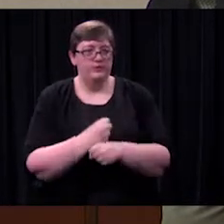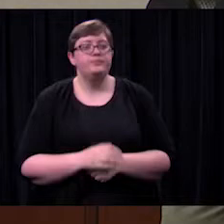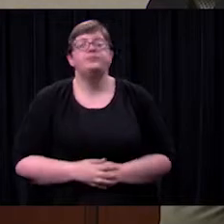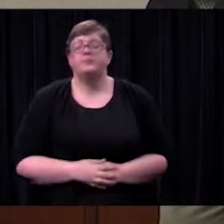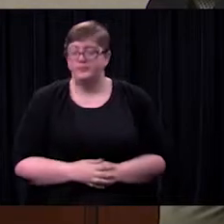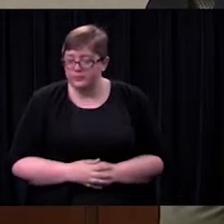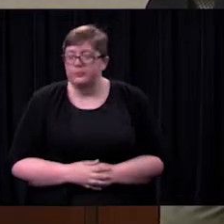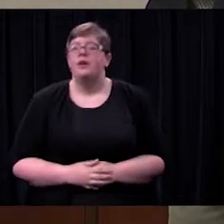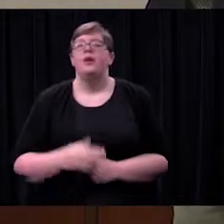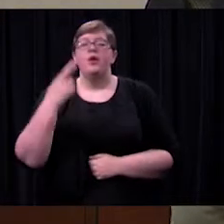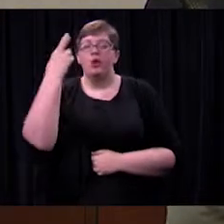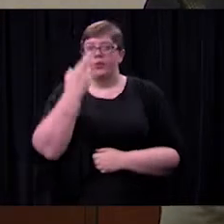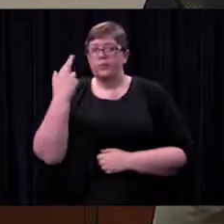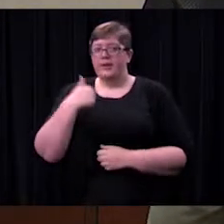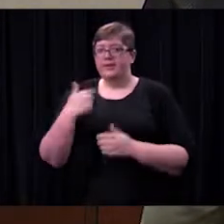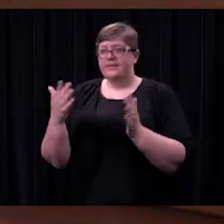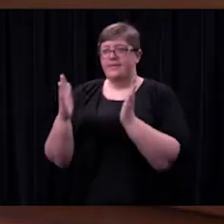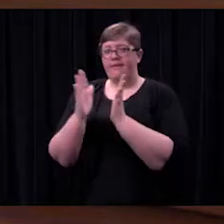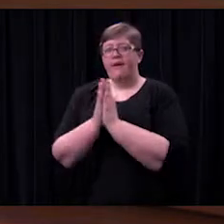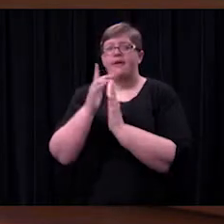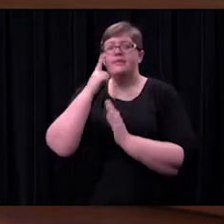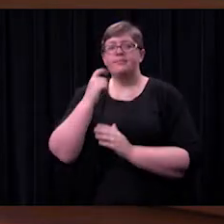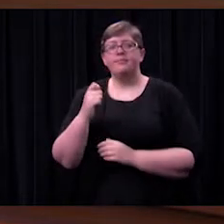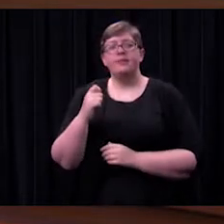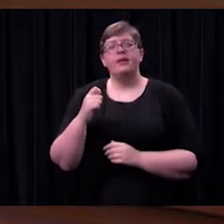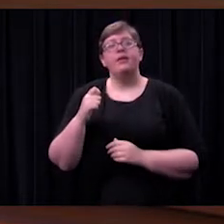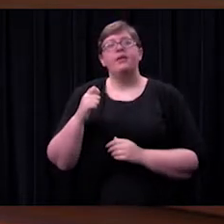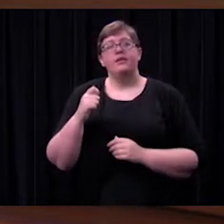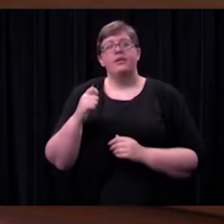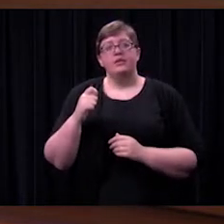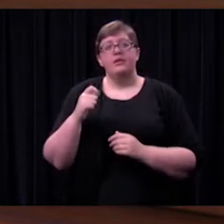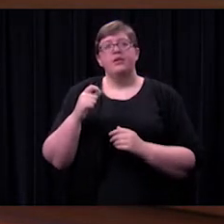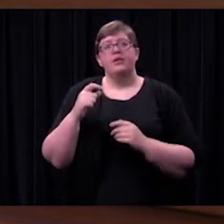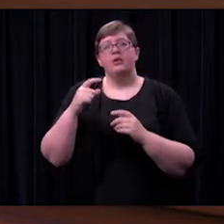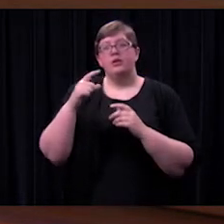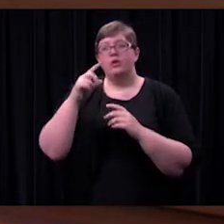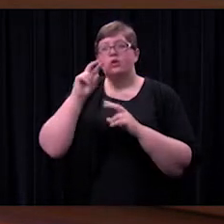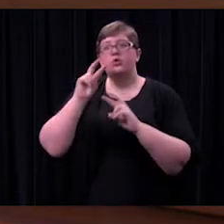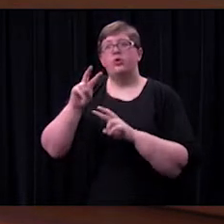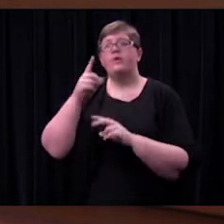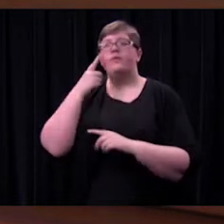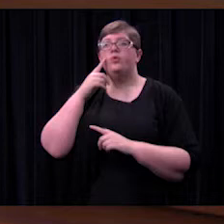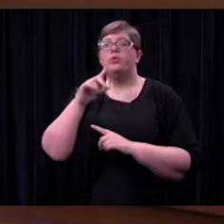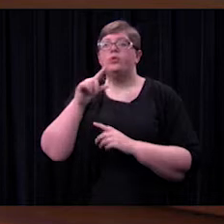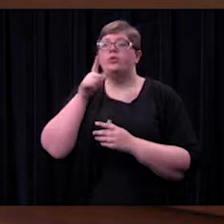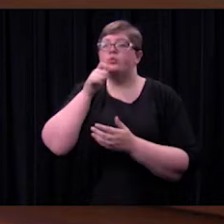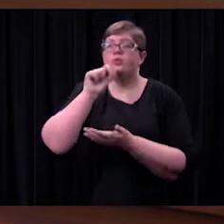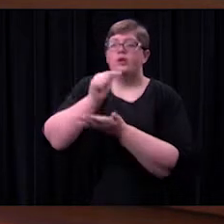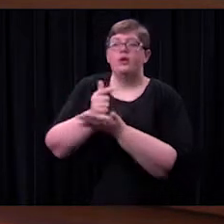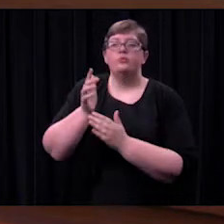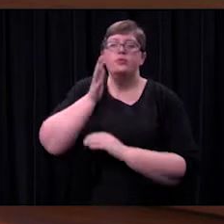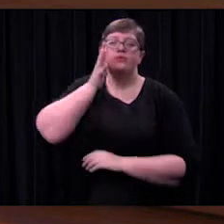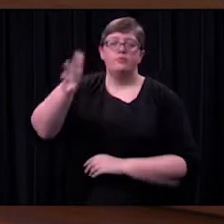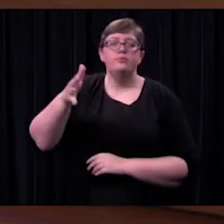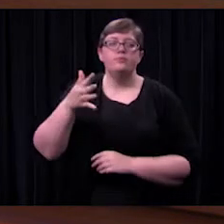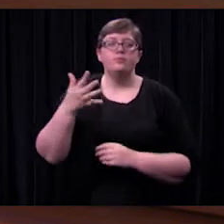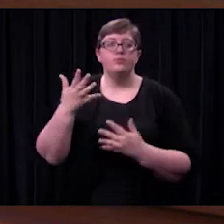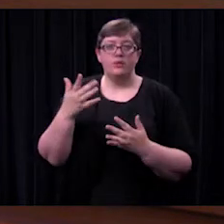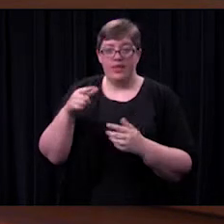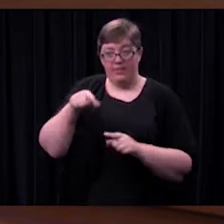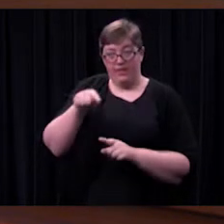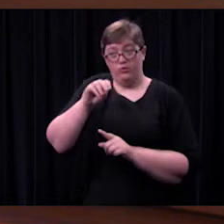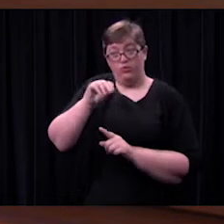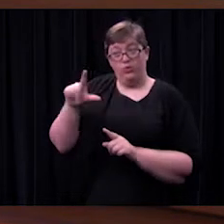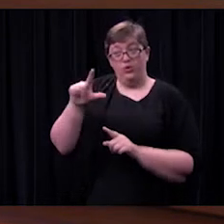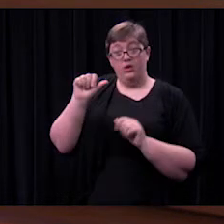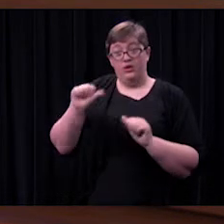because with the portrait of the graduate and going forward, Right. is this a tool that'll be able to help us to watch and measure,